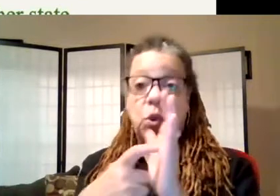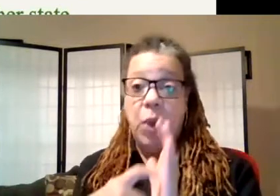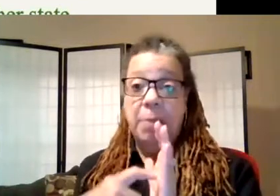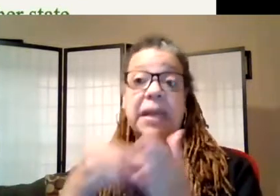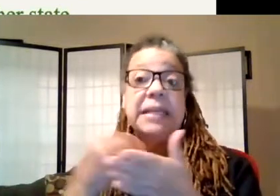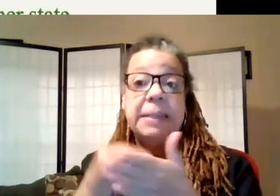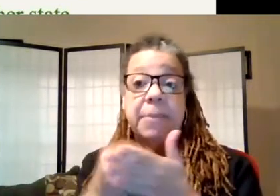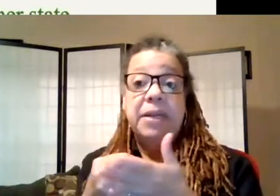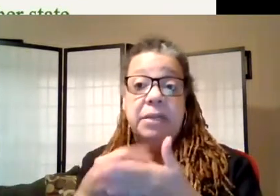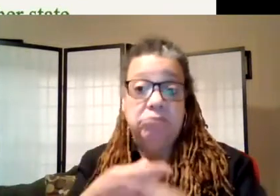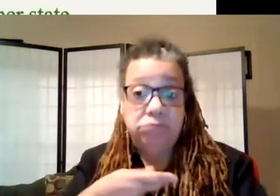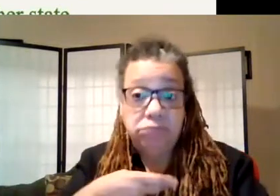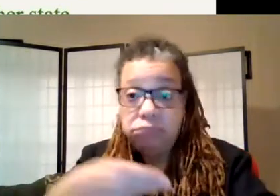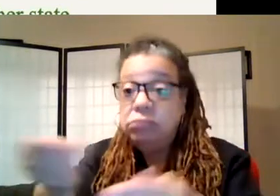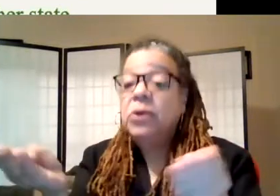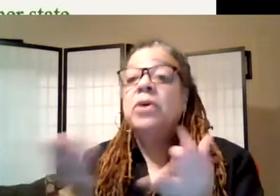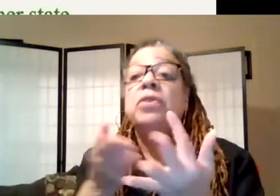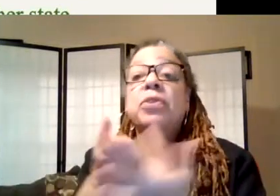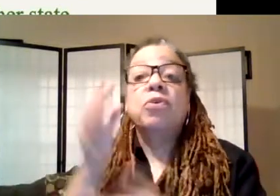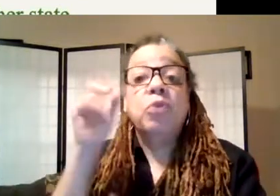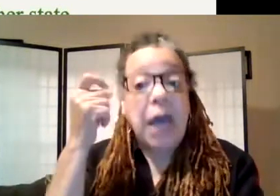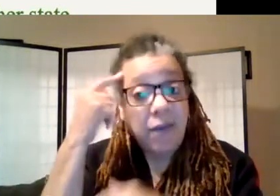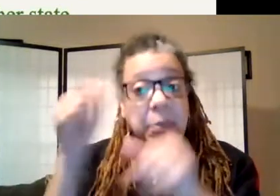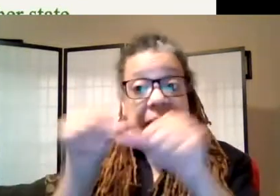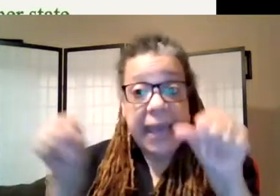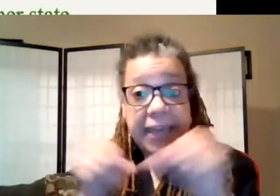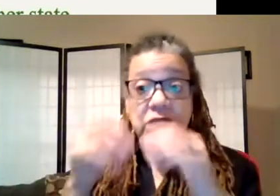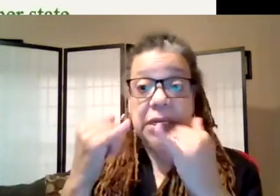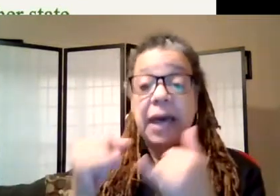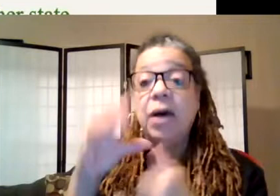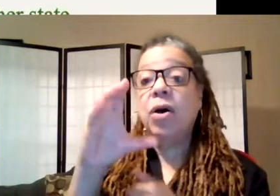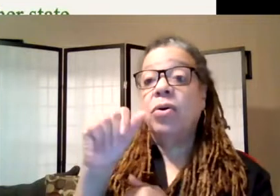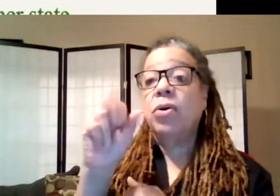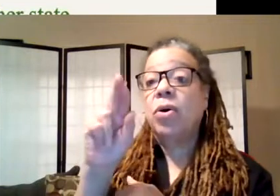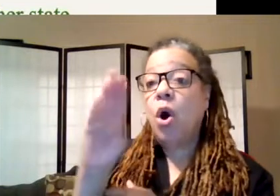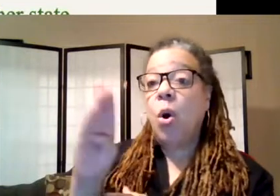out through existing government agencies, CARB and the CEC,